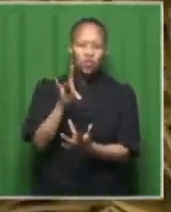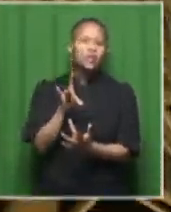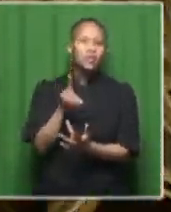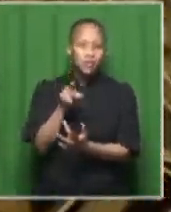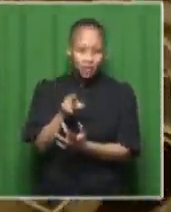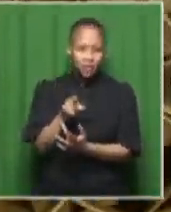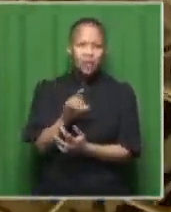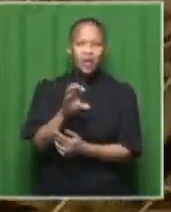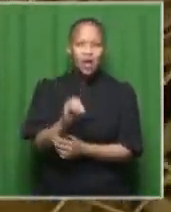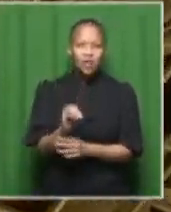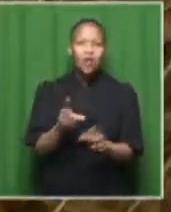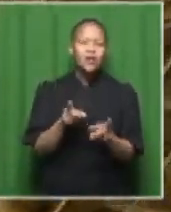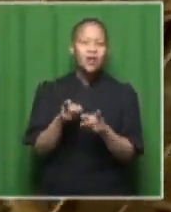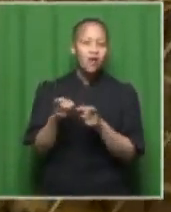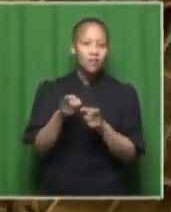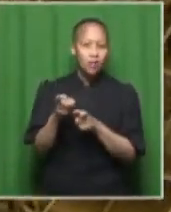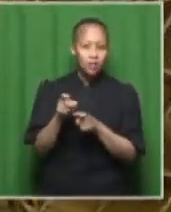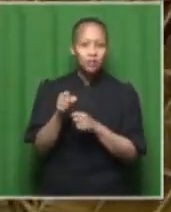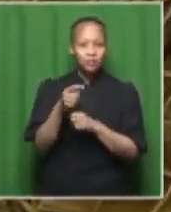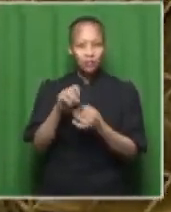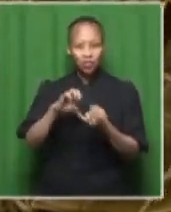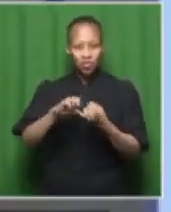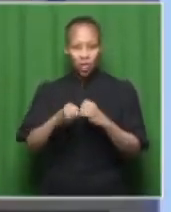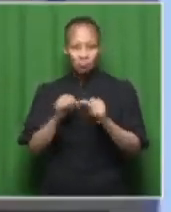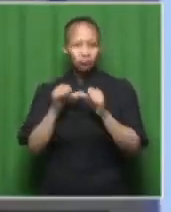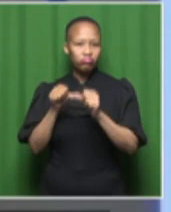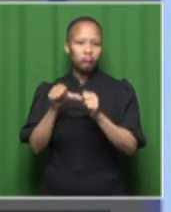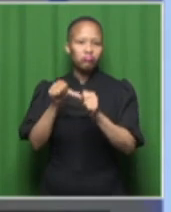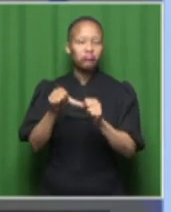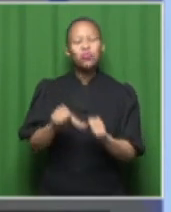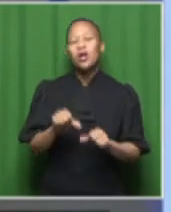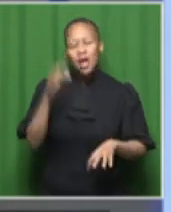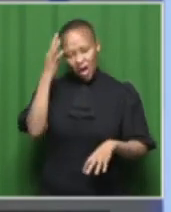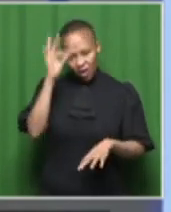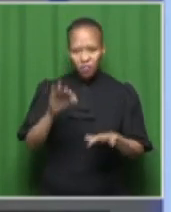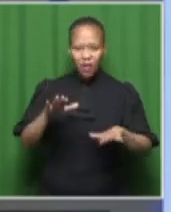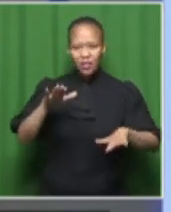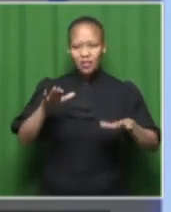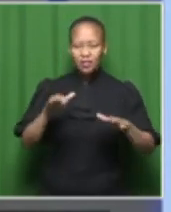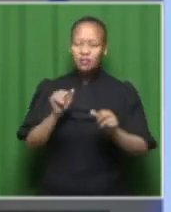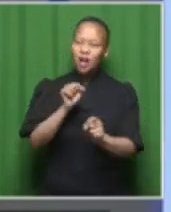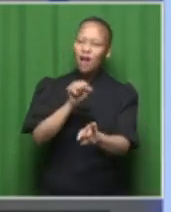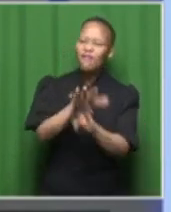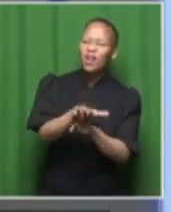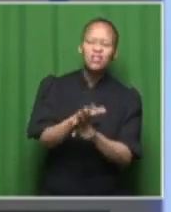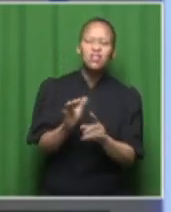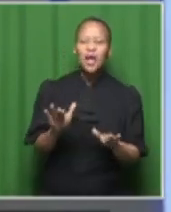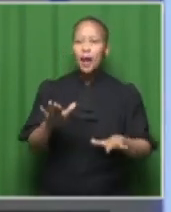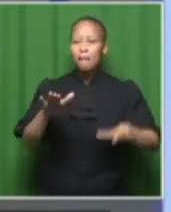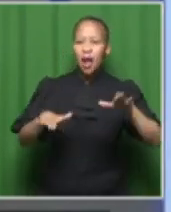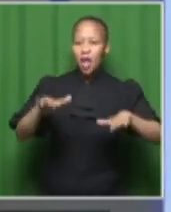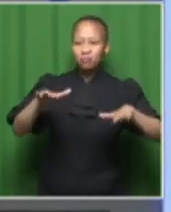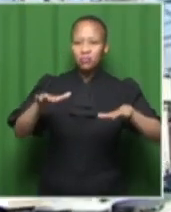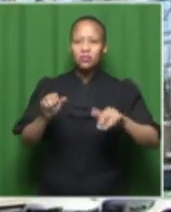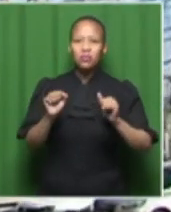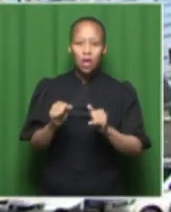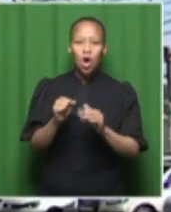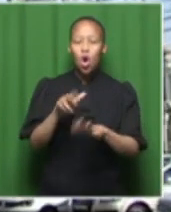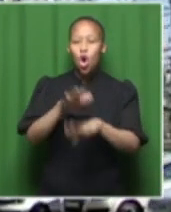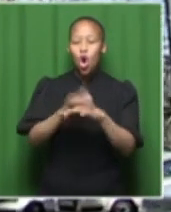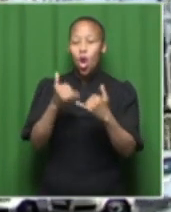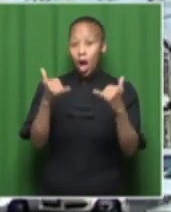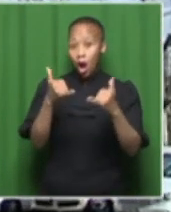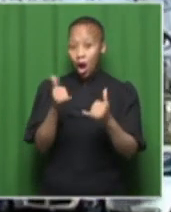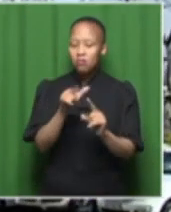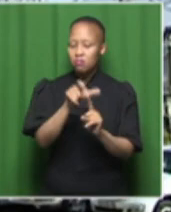governance tangle that continues to affect governance balance at SOEs. Professor Natesan now joins us virtually to discuss